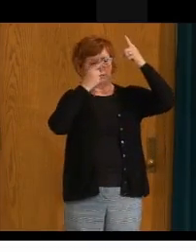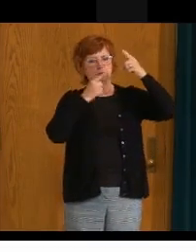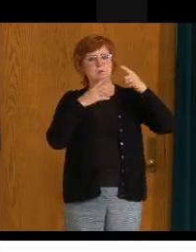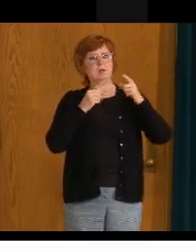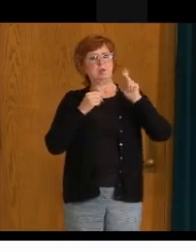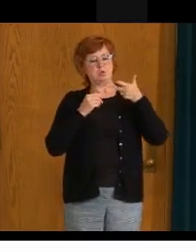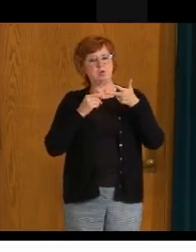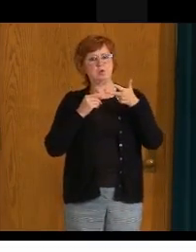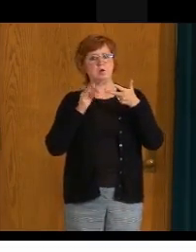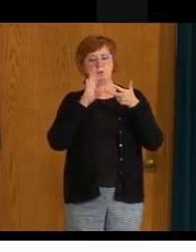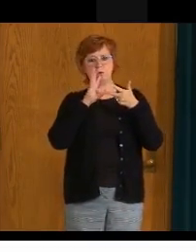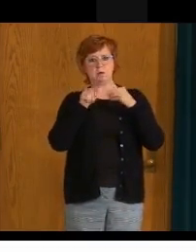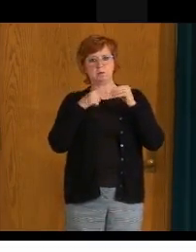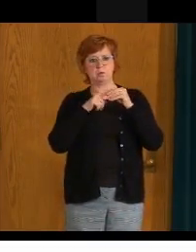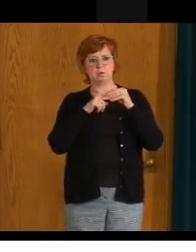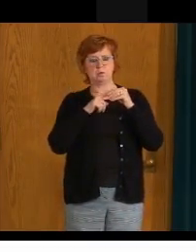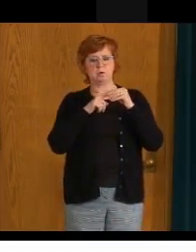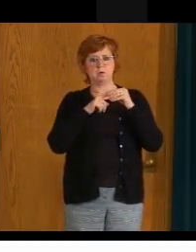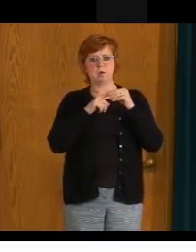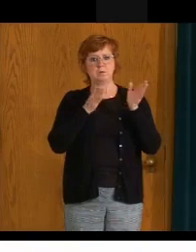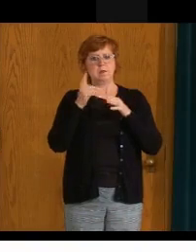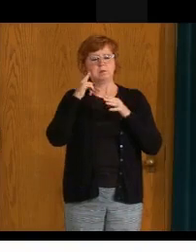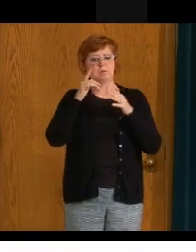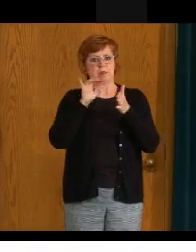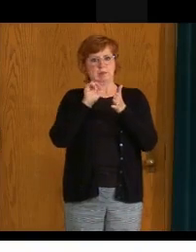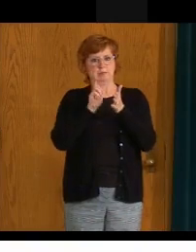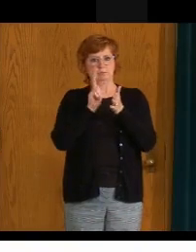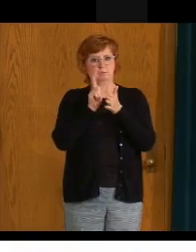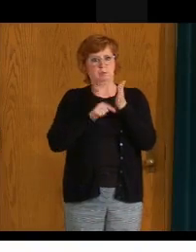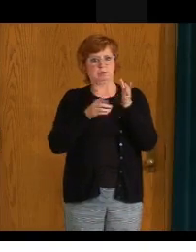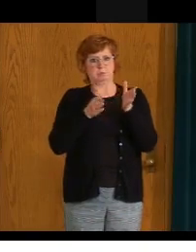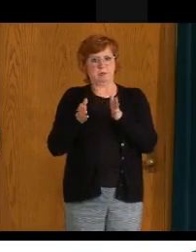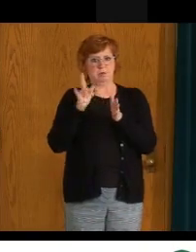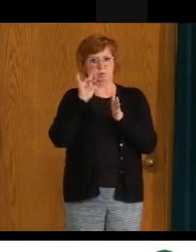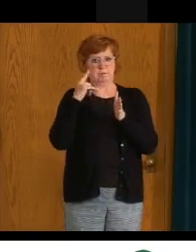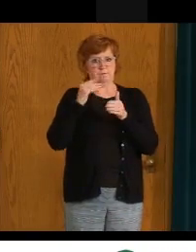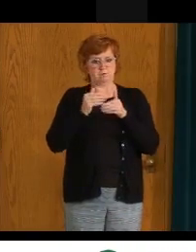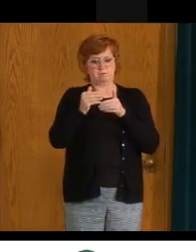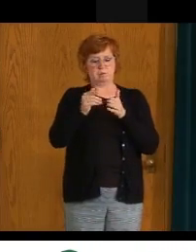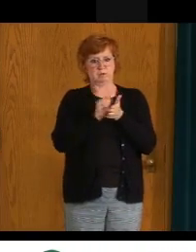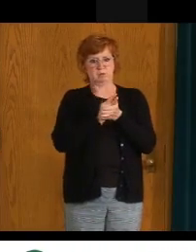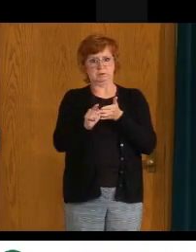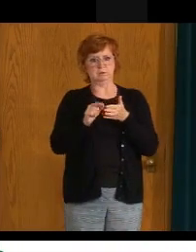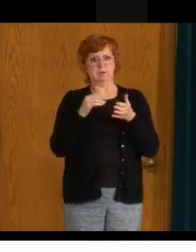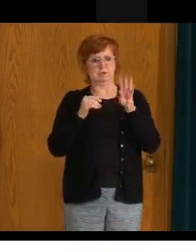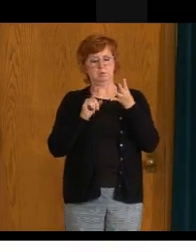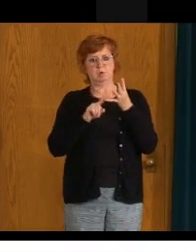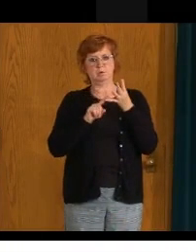introducing over the coming week, and then finishing off with why it's critical to get your vaccine.